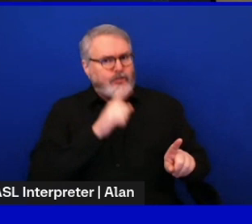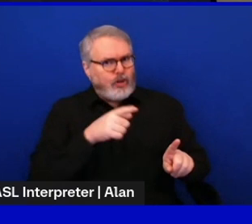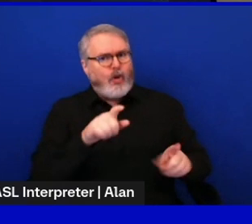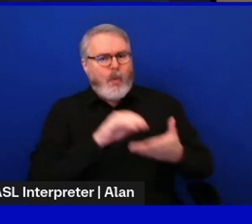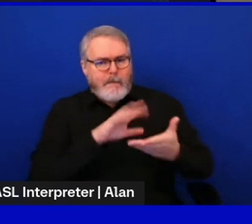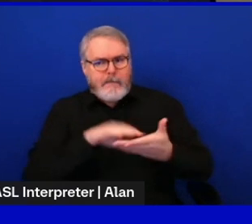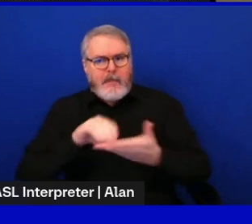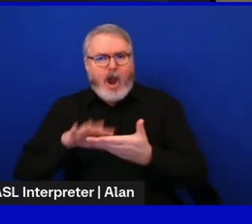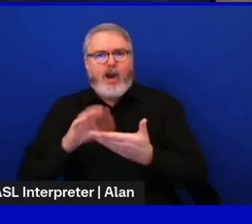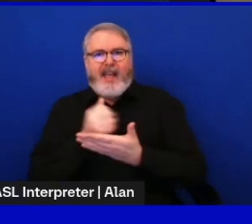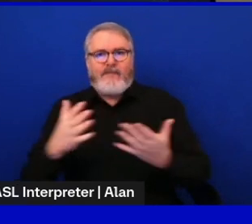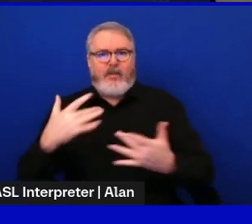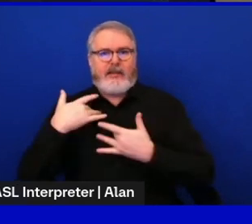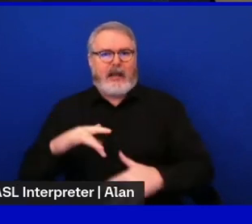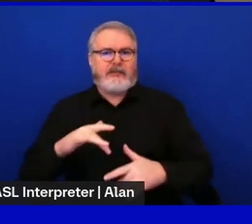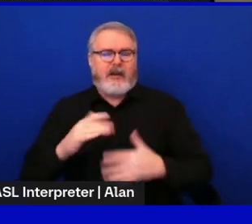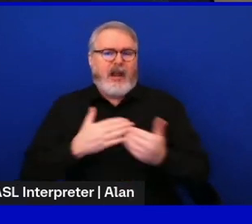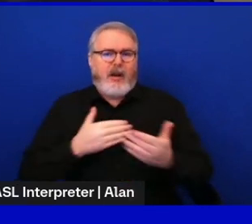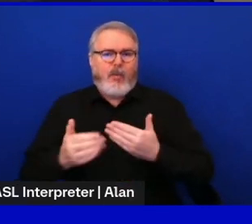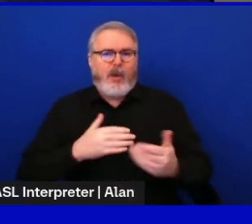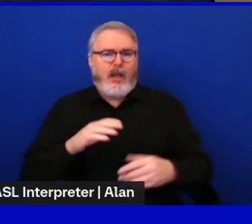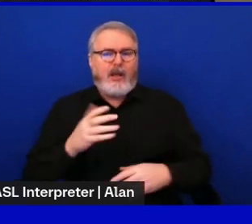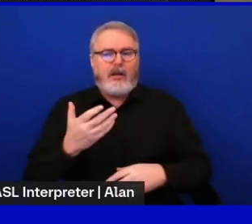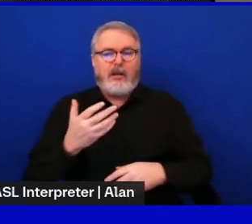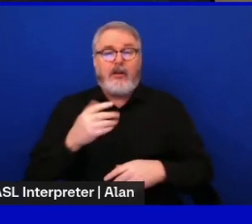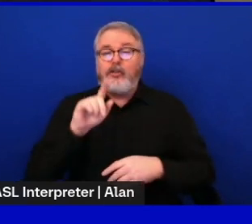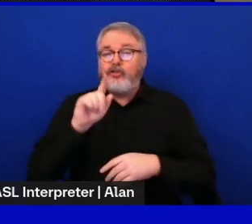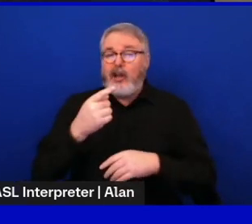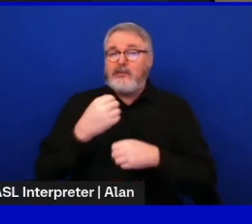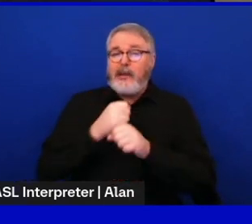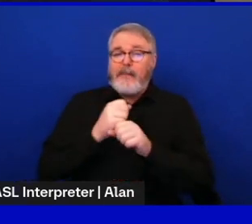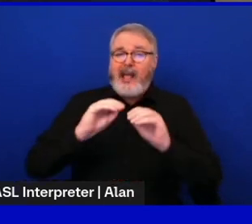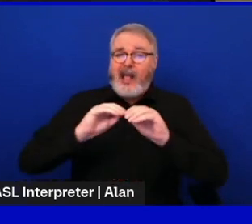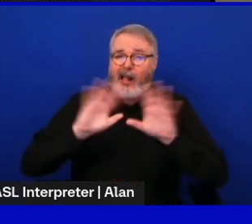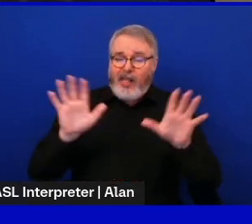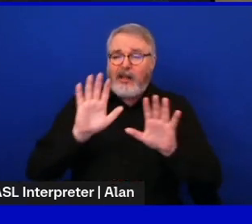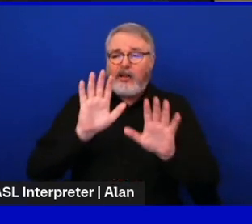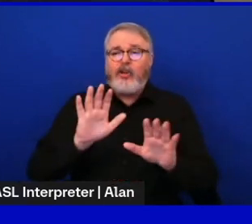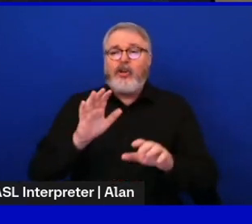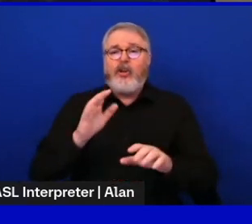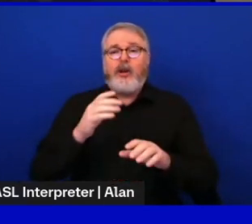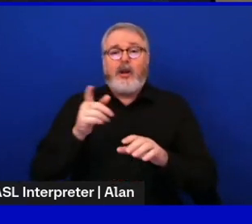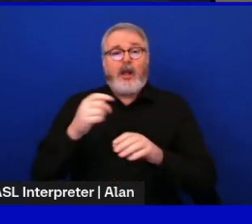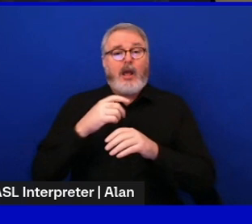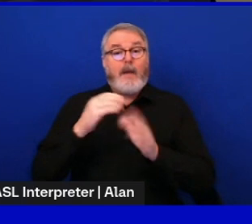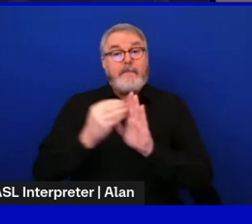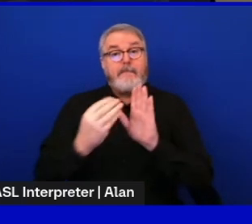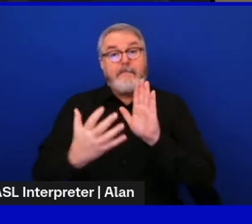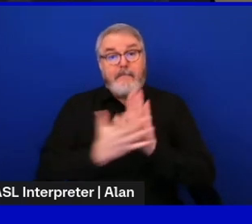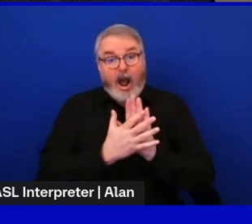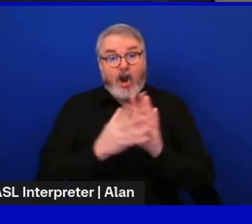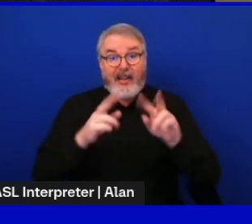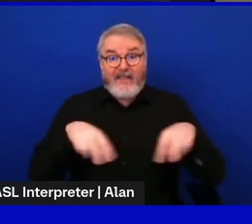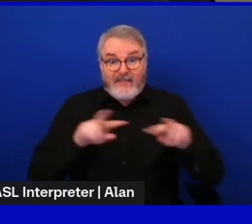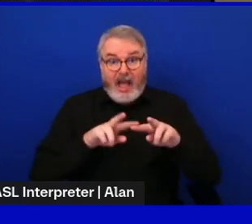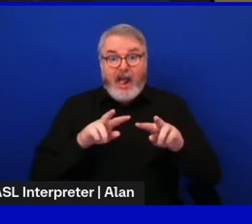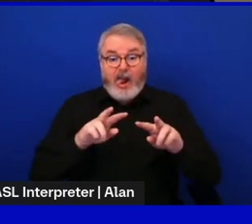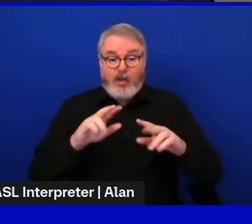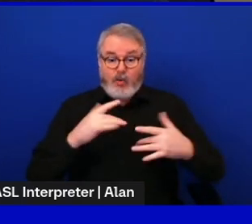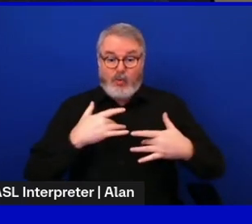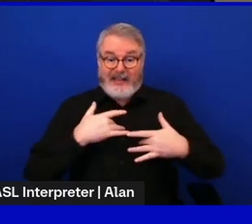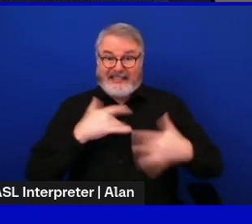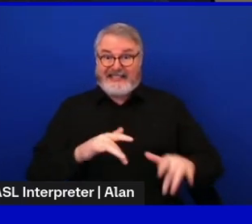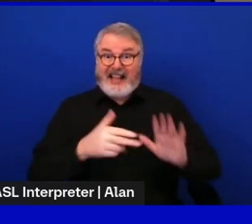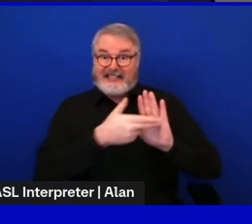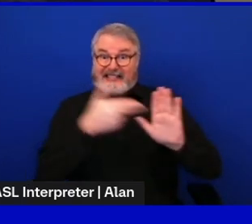needed. Just to kind of make it clear at this point, marking values as sensitive, it's still